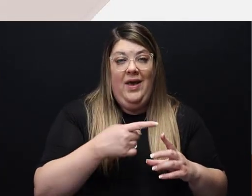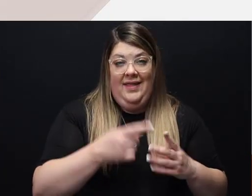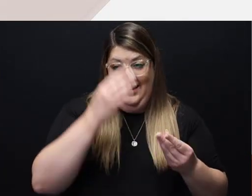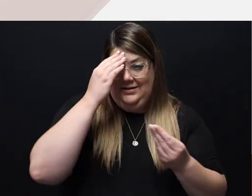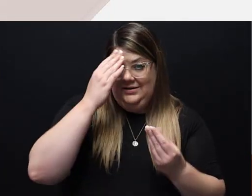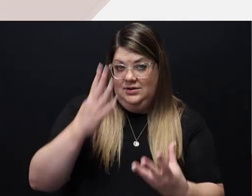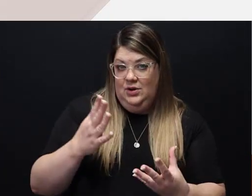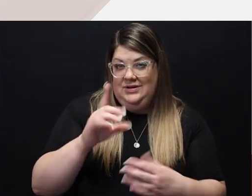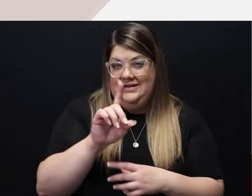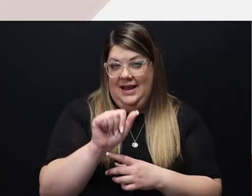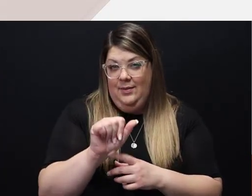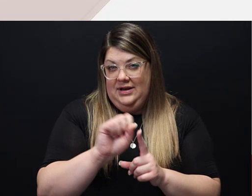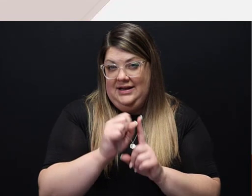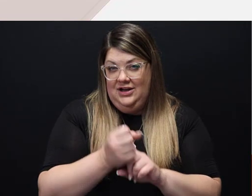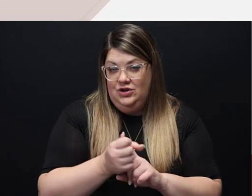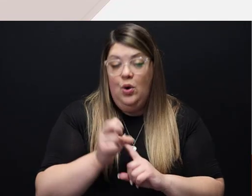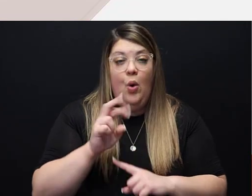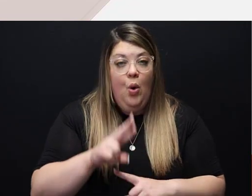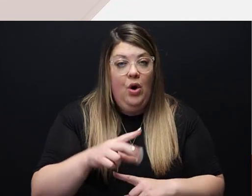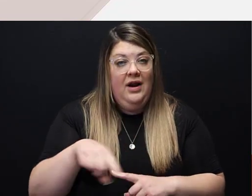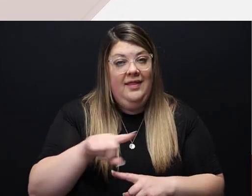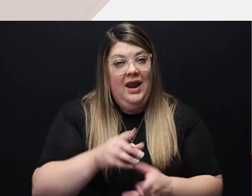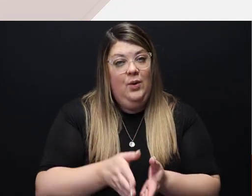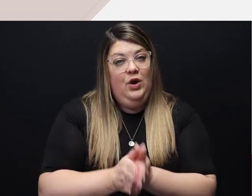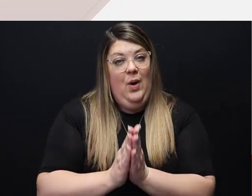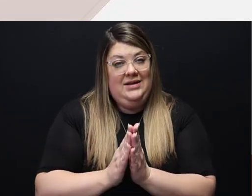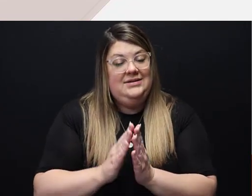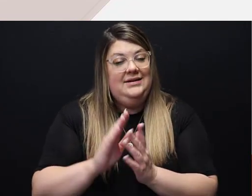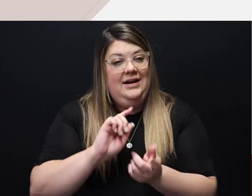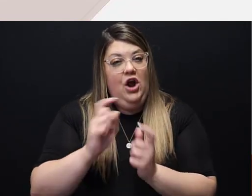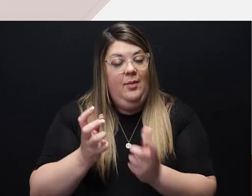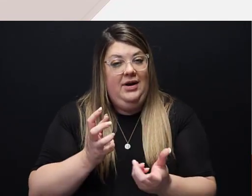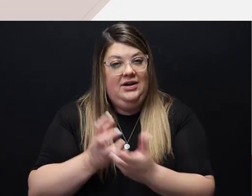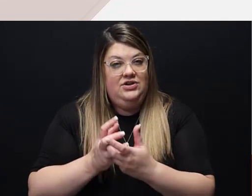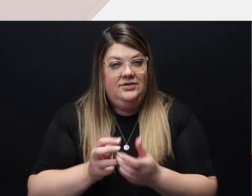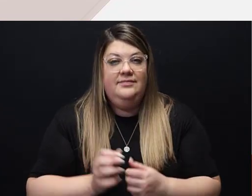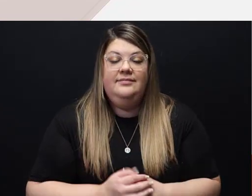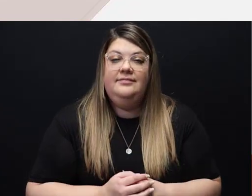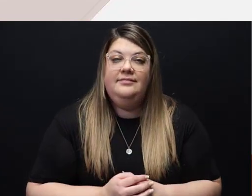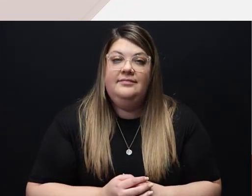reports a disabling condition or when he or she requests an accommodation.